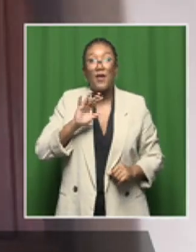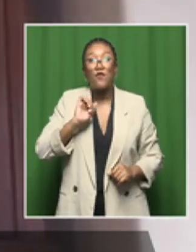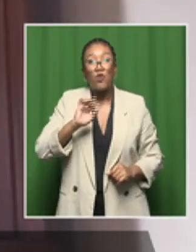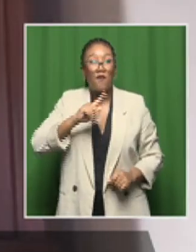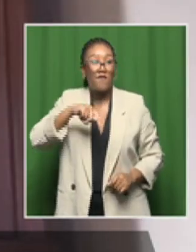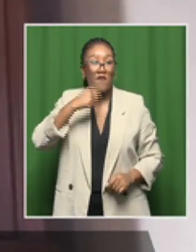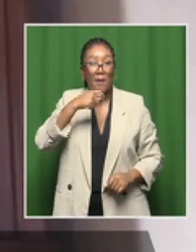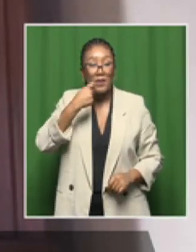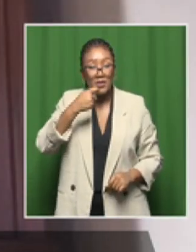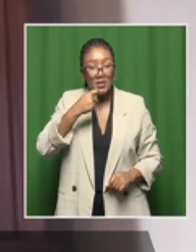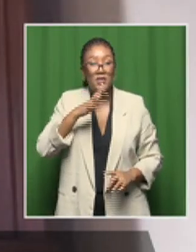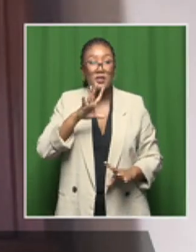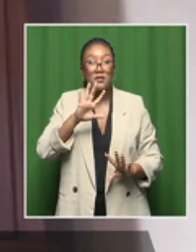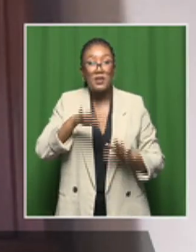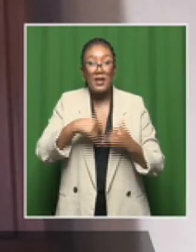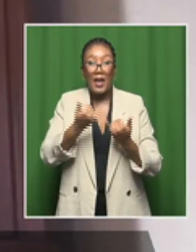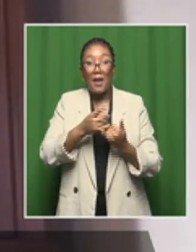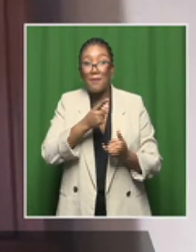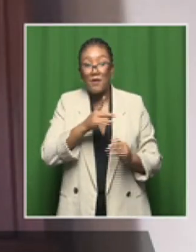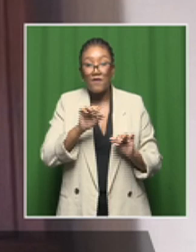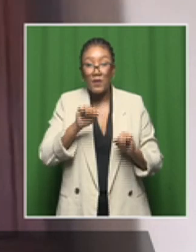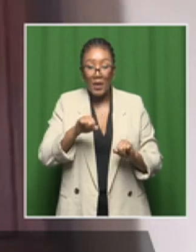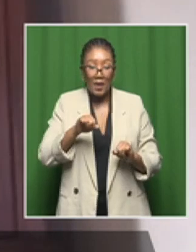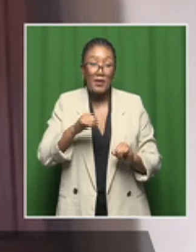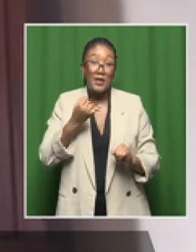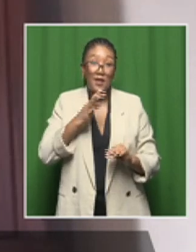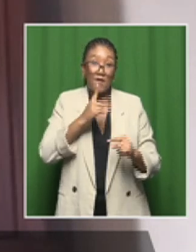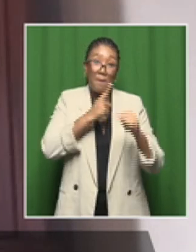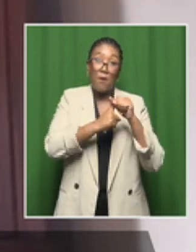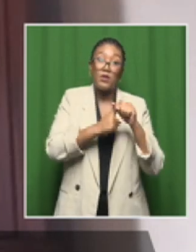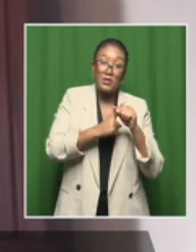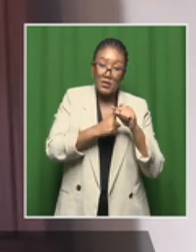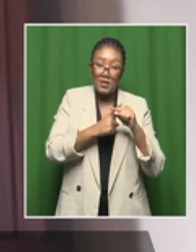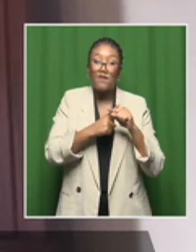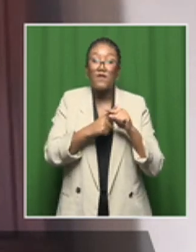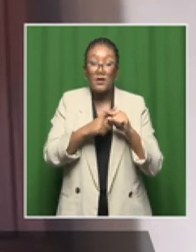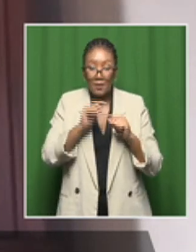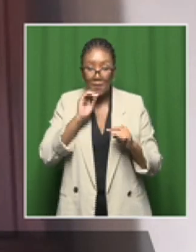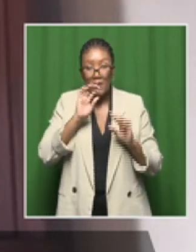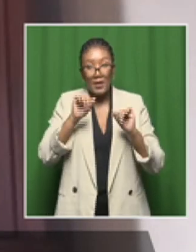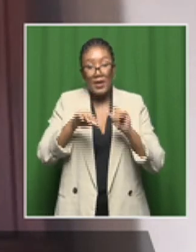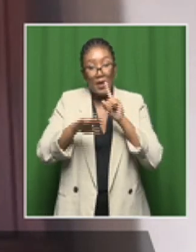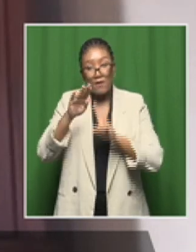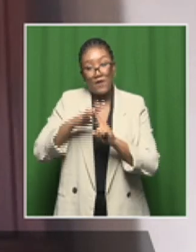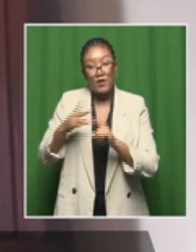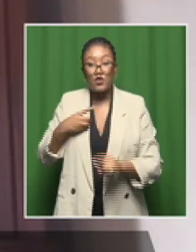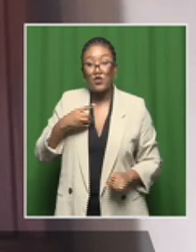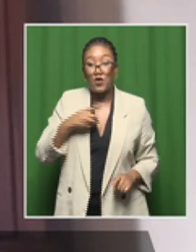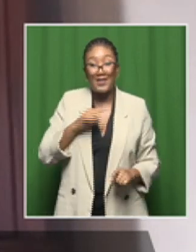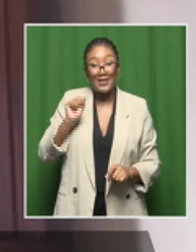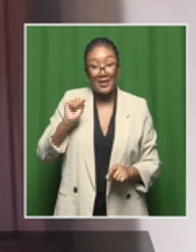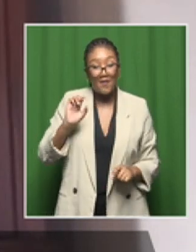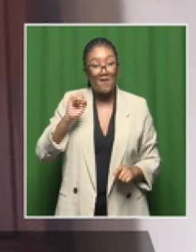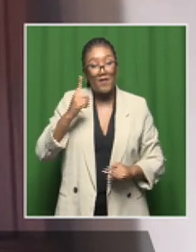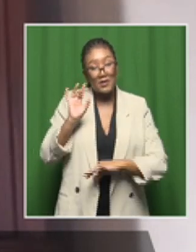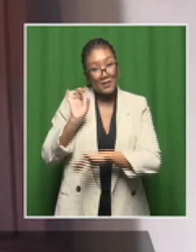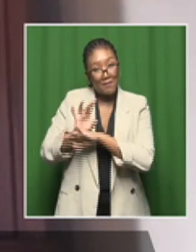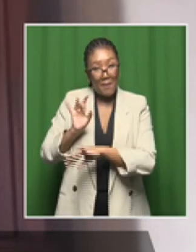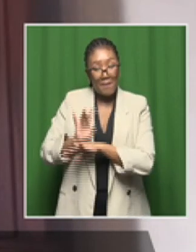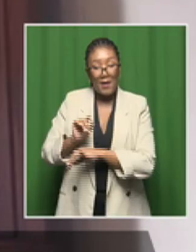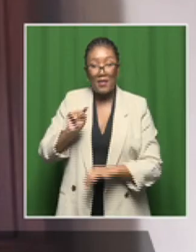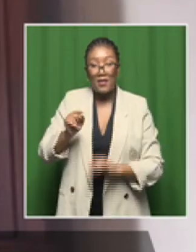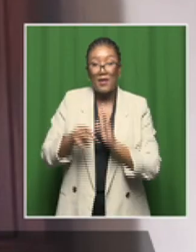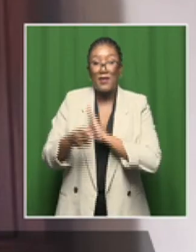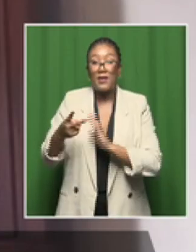medical practitioner should your test be one of concern. So that's the first thing I'd like to encourage. The second thing